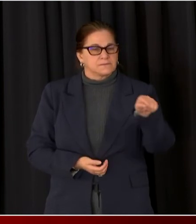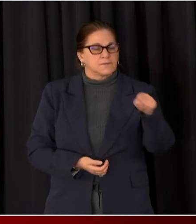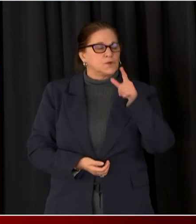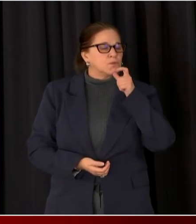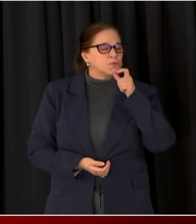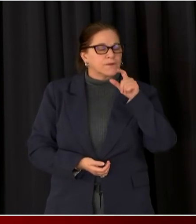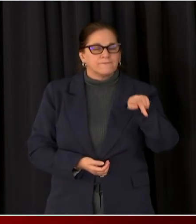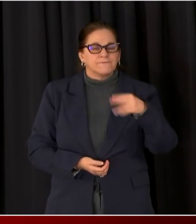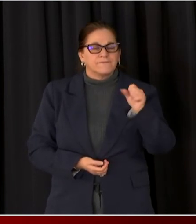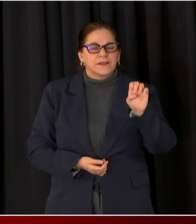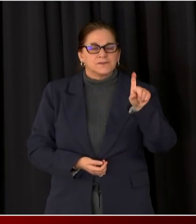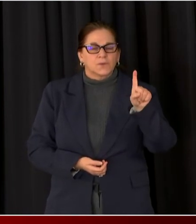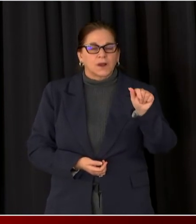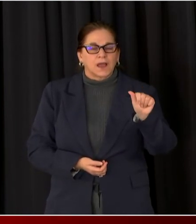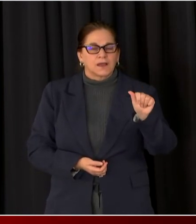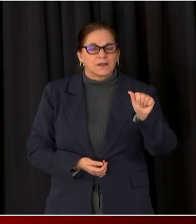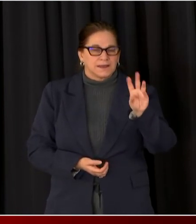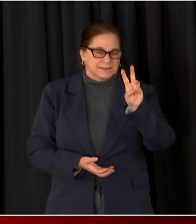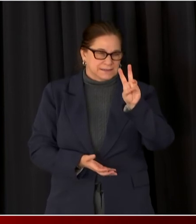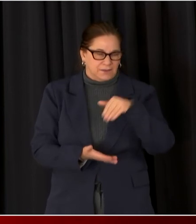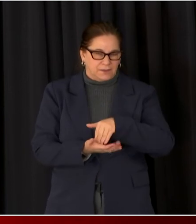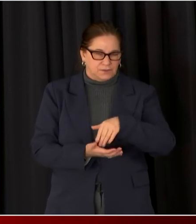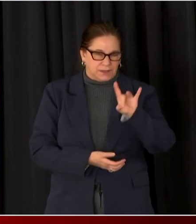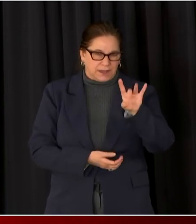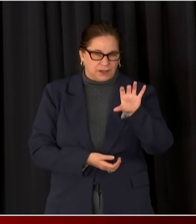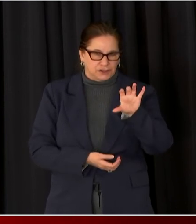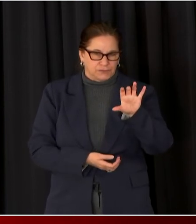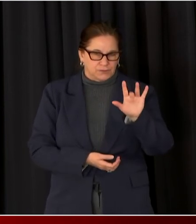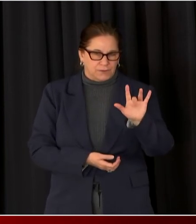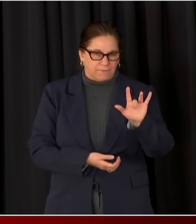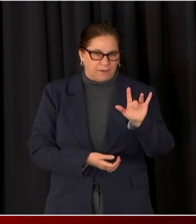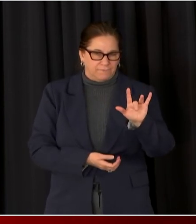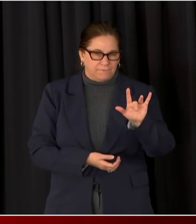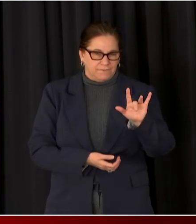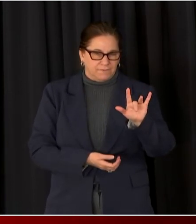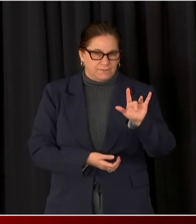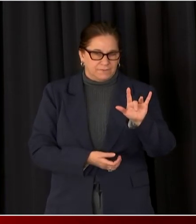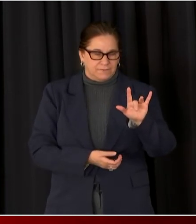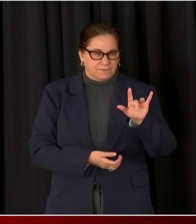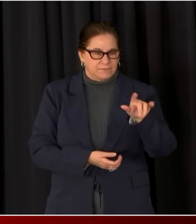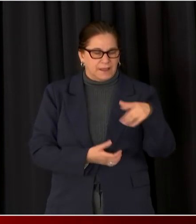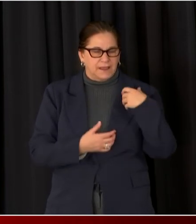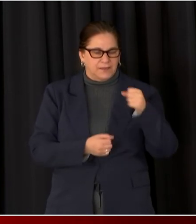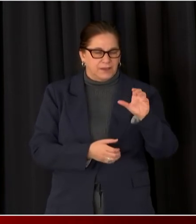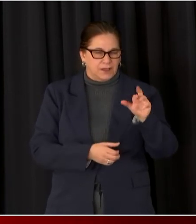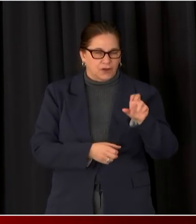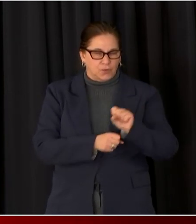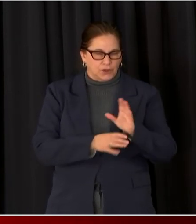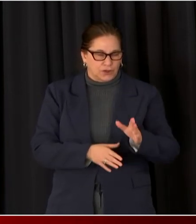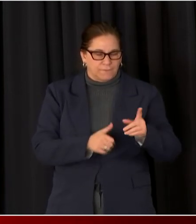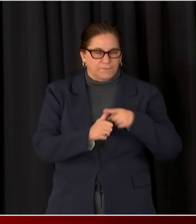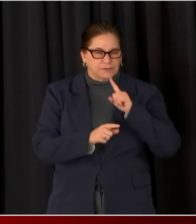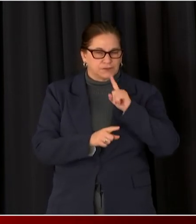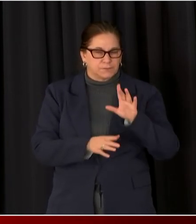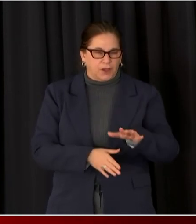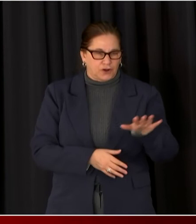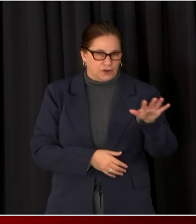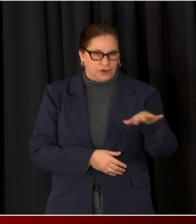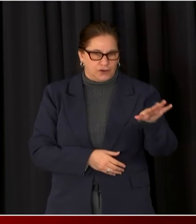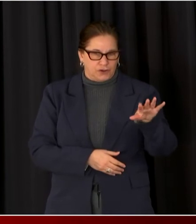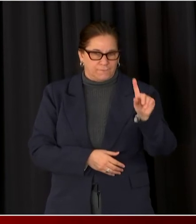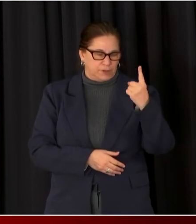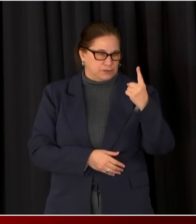that 6,825 doses will be received in the first week, it is not possible to vaccinate an entire